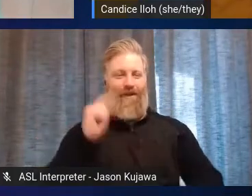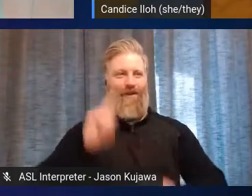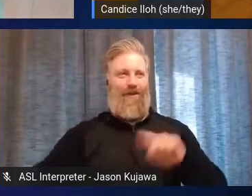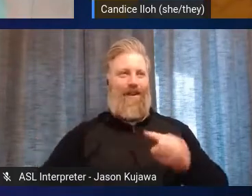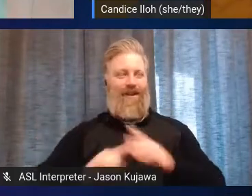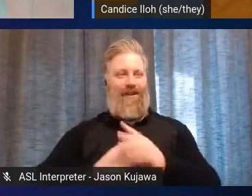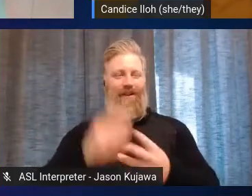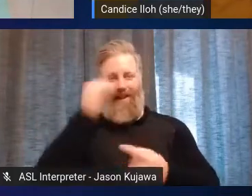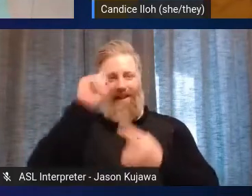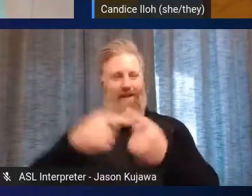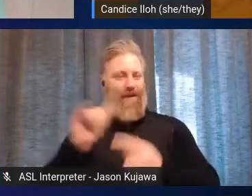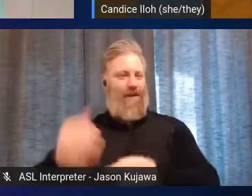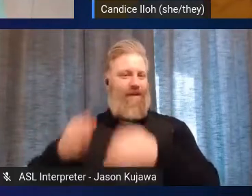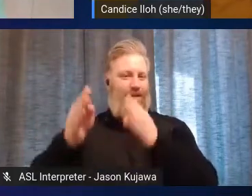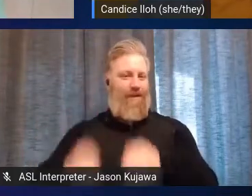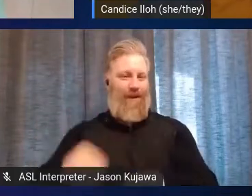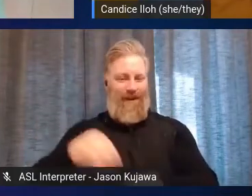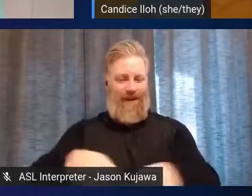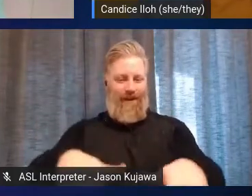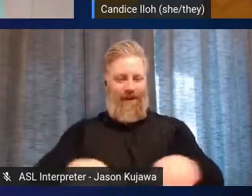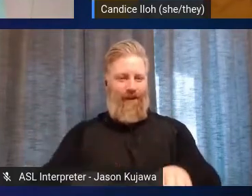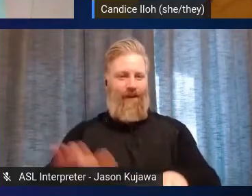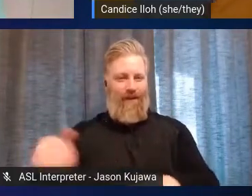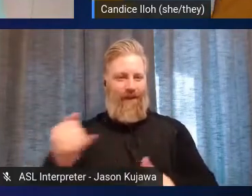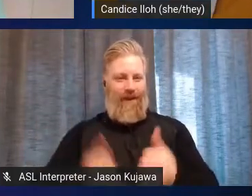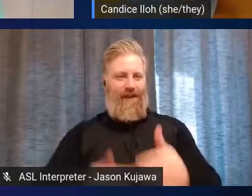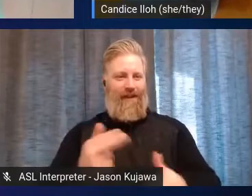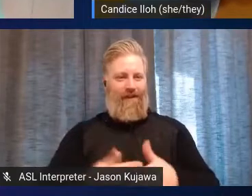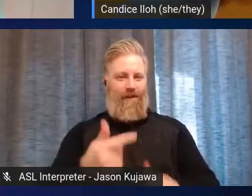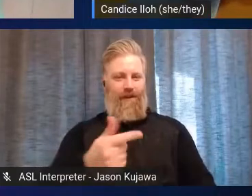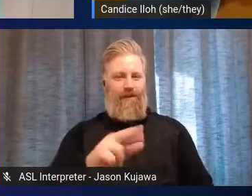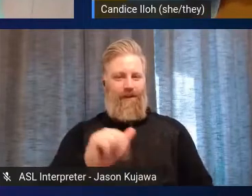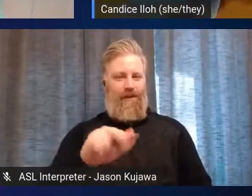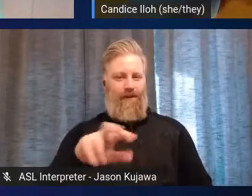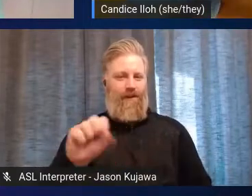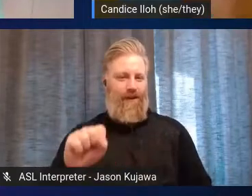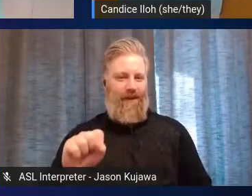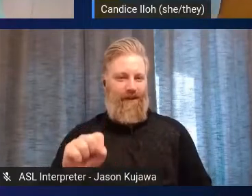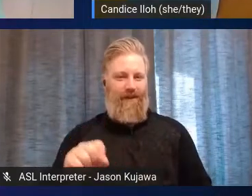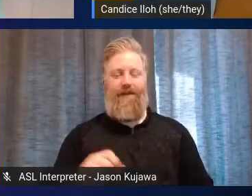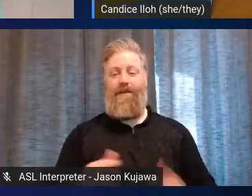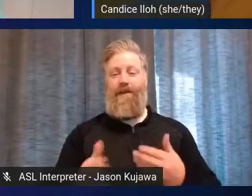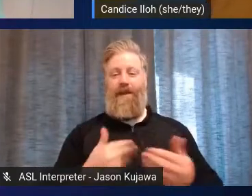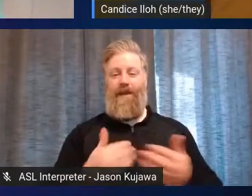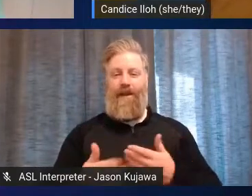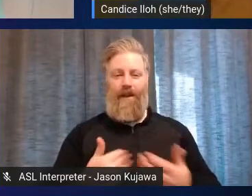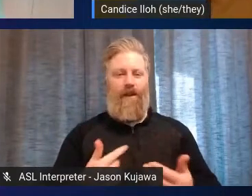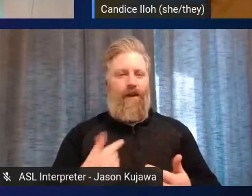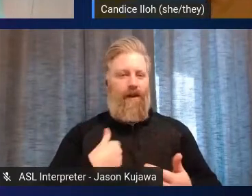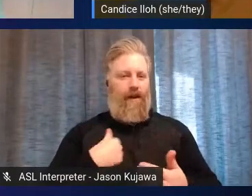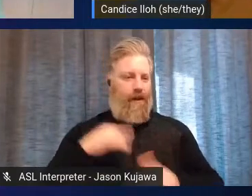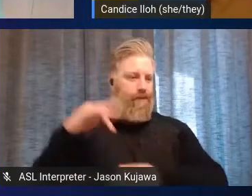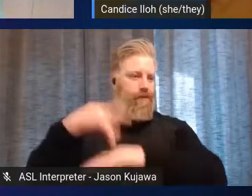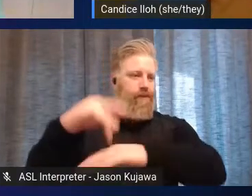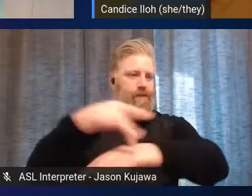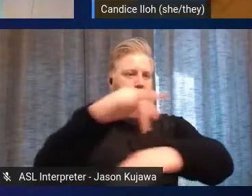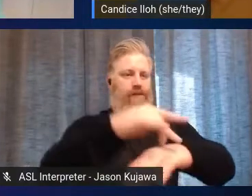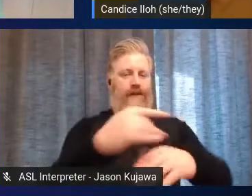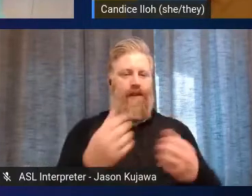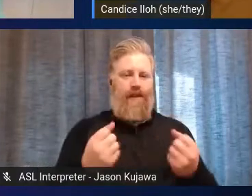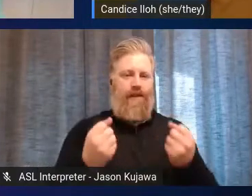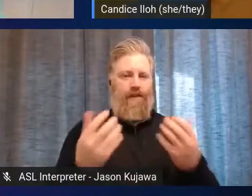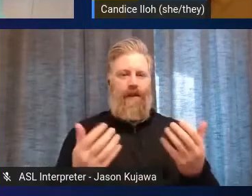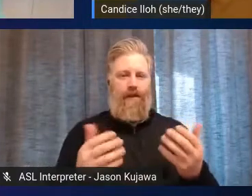Emma, who was in that grave, whose last name is Graves. But needless to say, I visited several